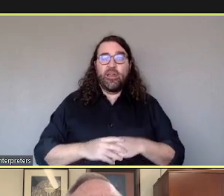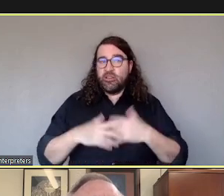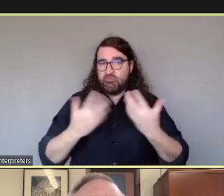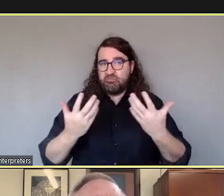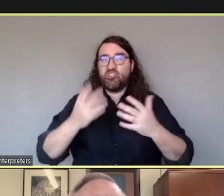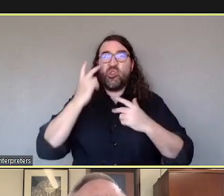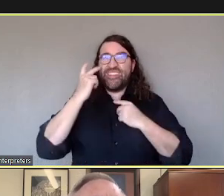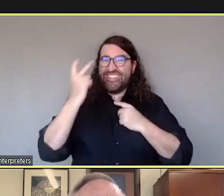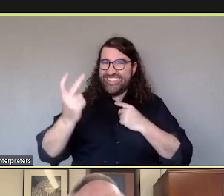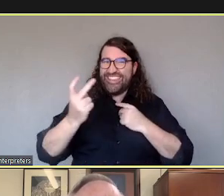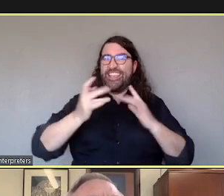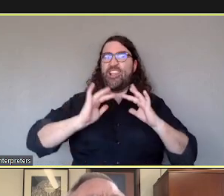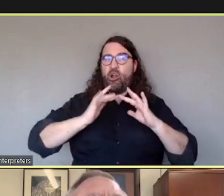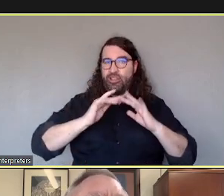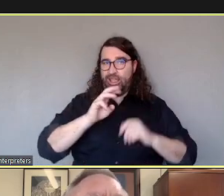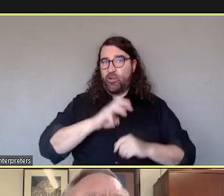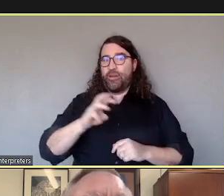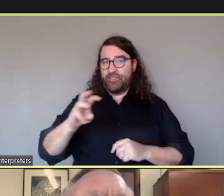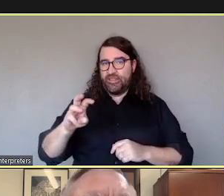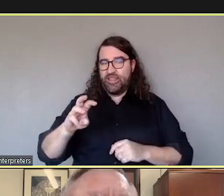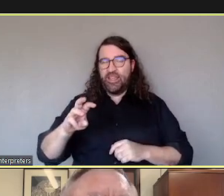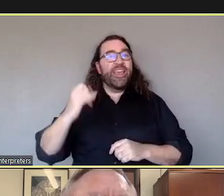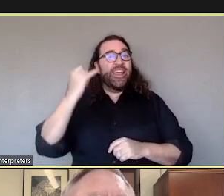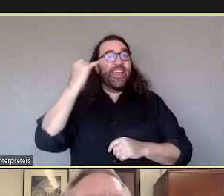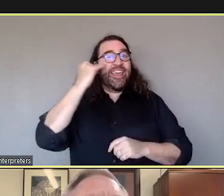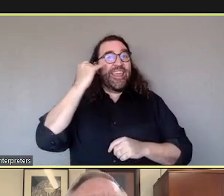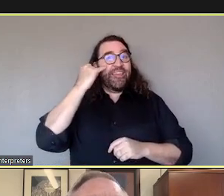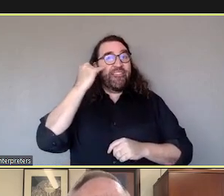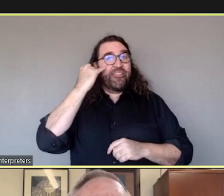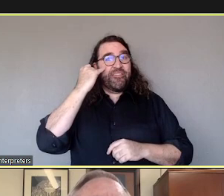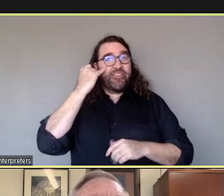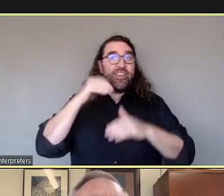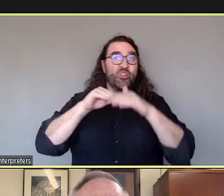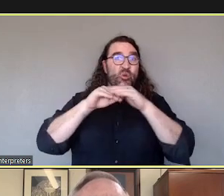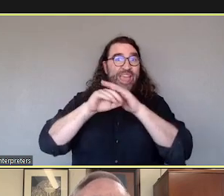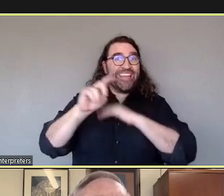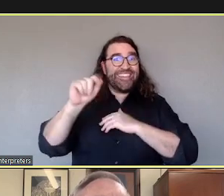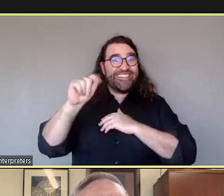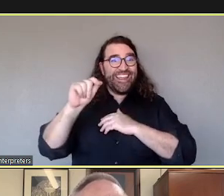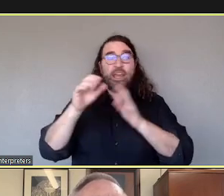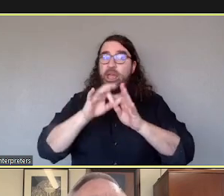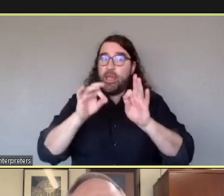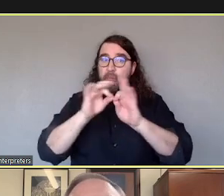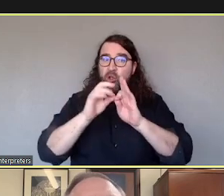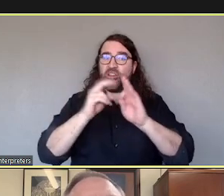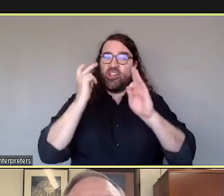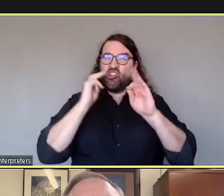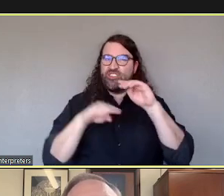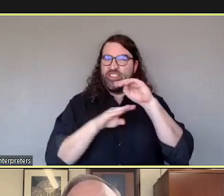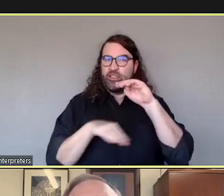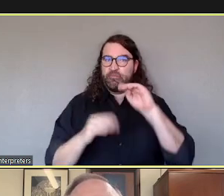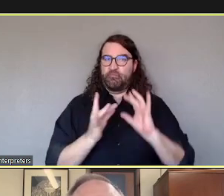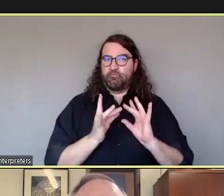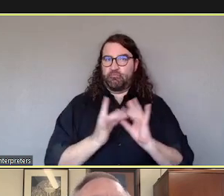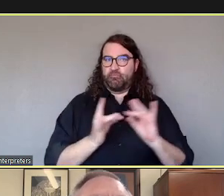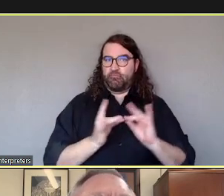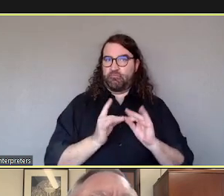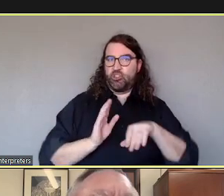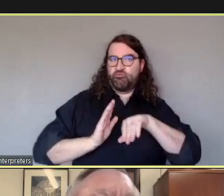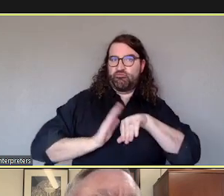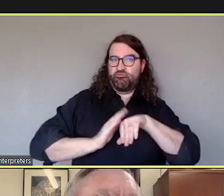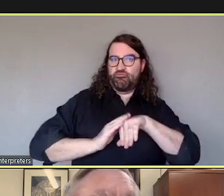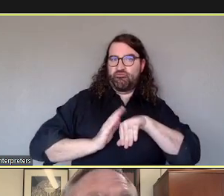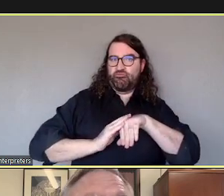online. And so please, if you're going to use the data, read the disclaimer. But remember, this is not a study